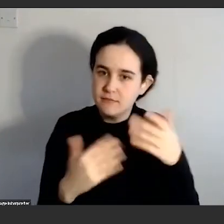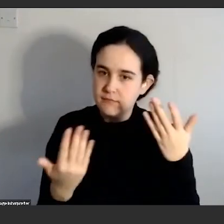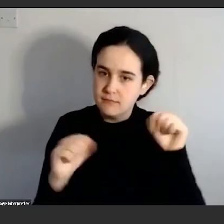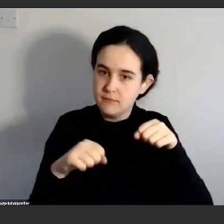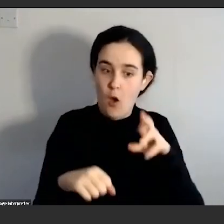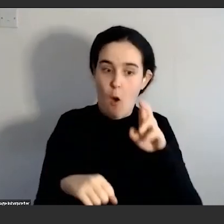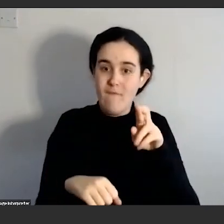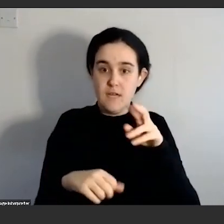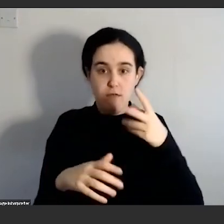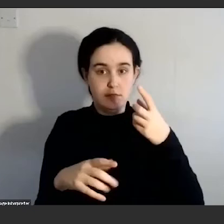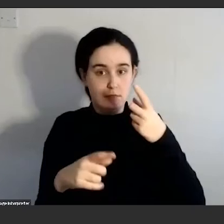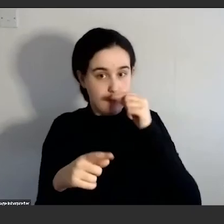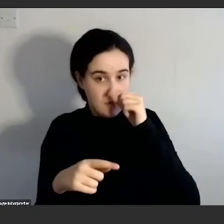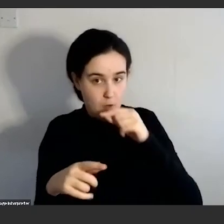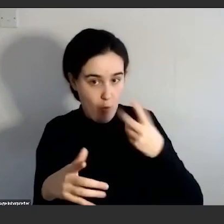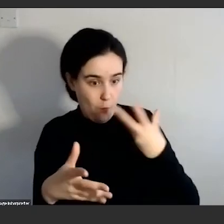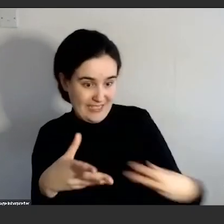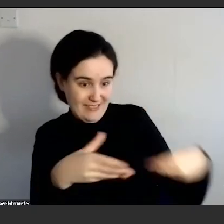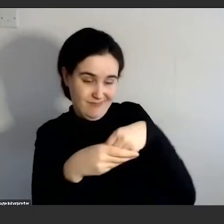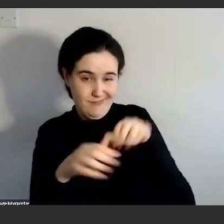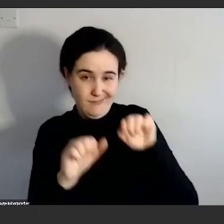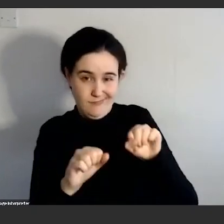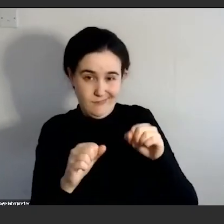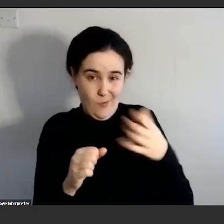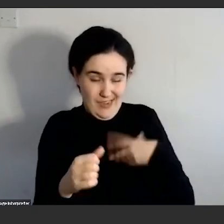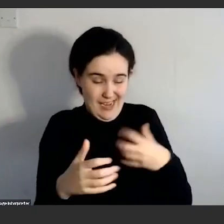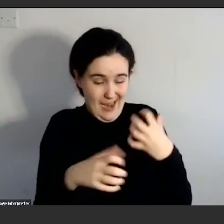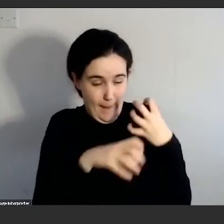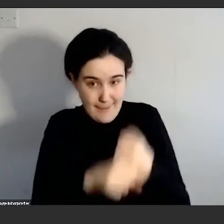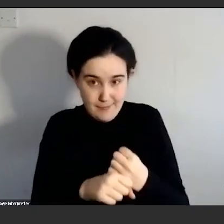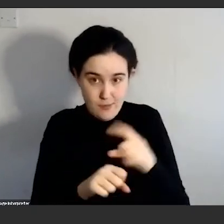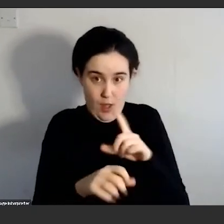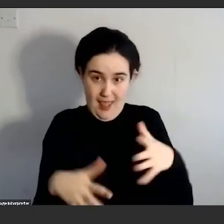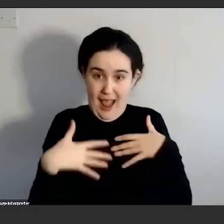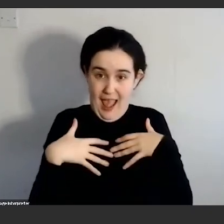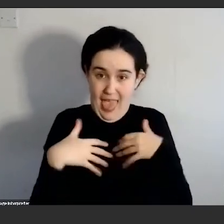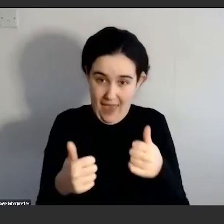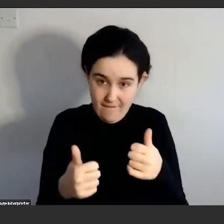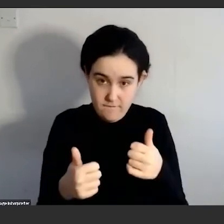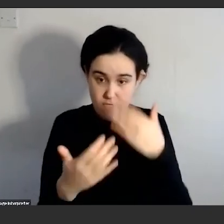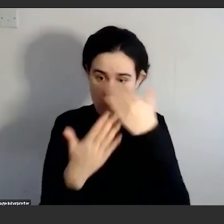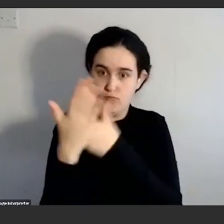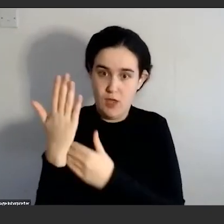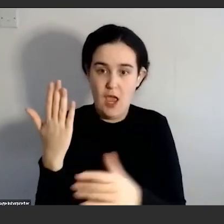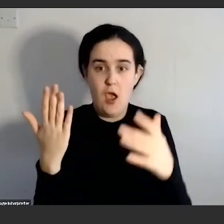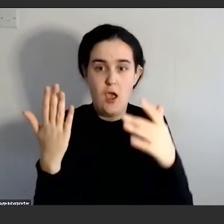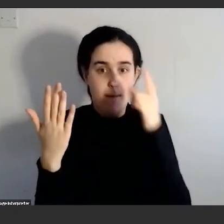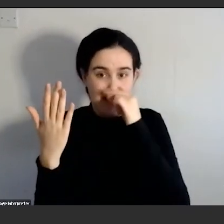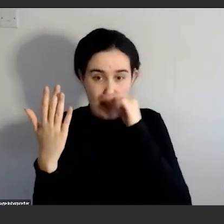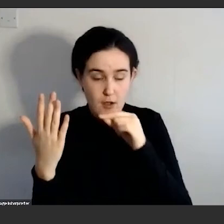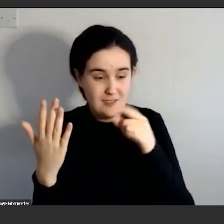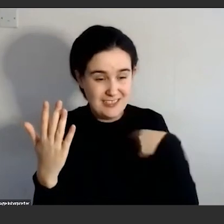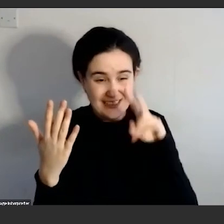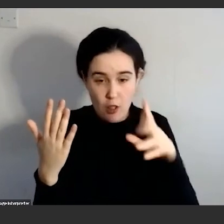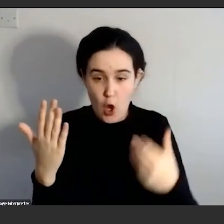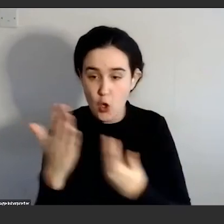attainable standard of health. Mm-hmm. So for me, we can talk about advocacy, but what we really need to be doing is showing